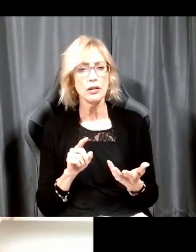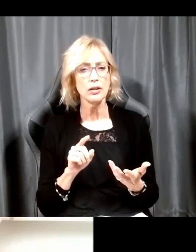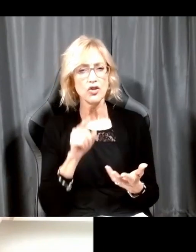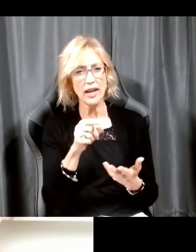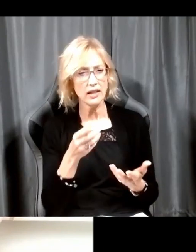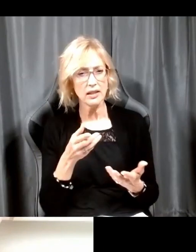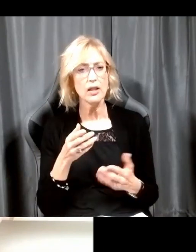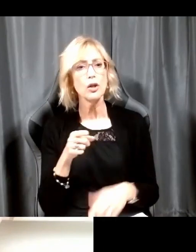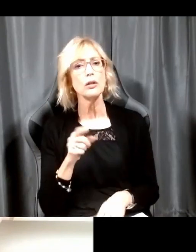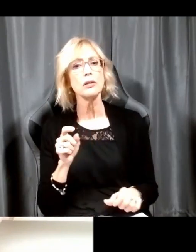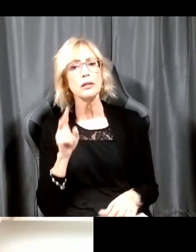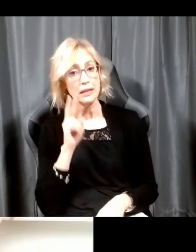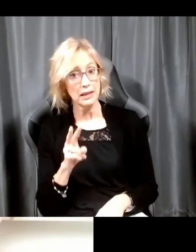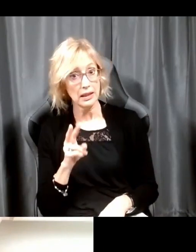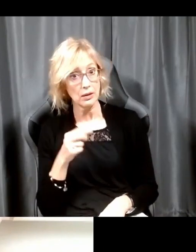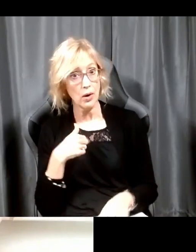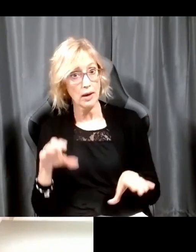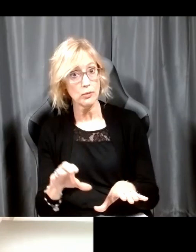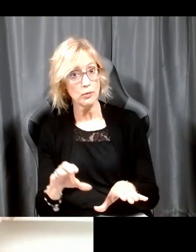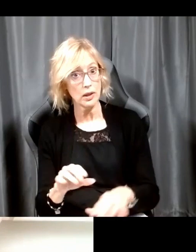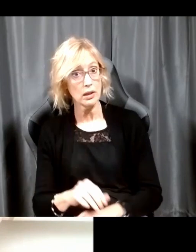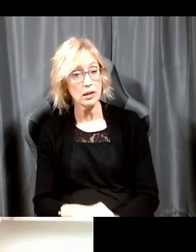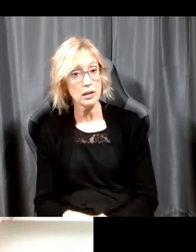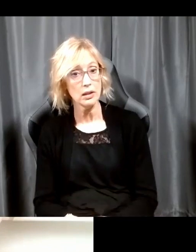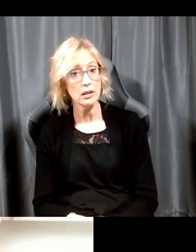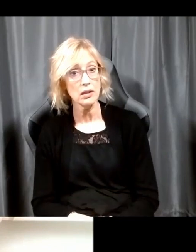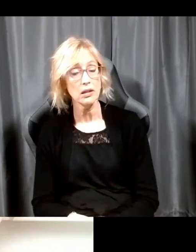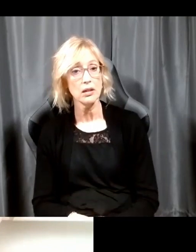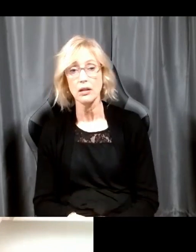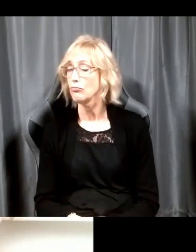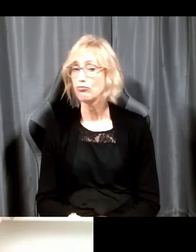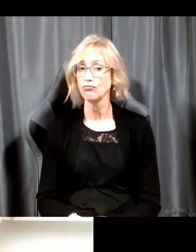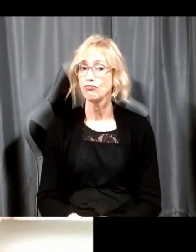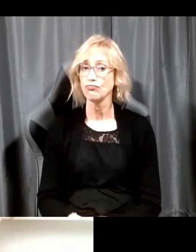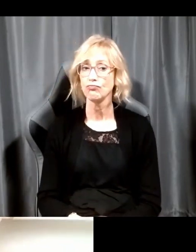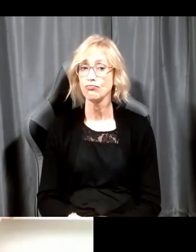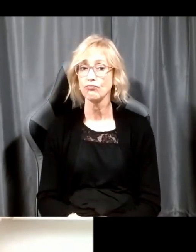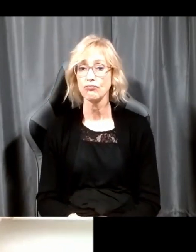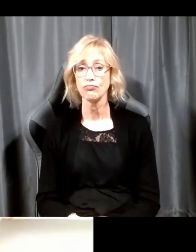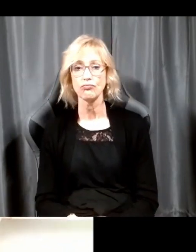see, you can mark, see, can you see what I'm doing? No.